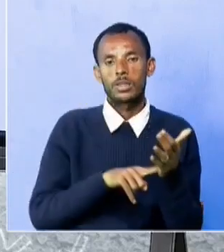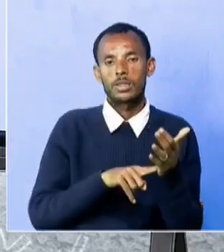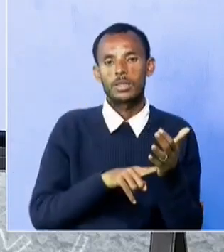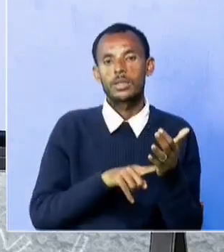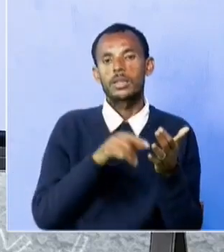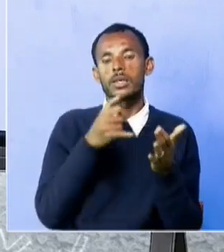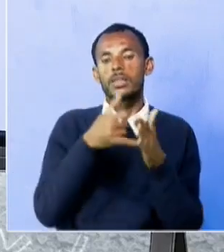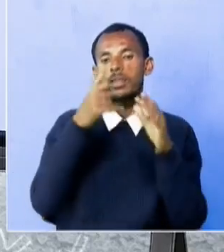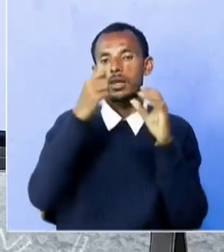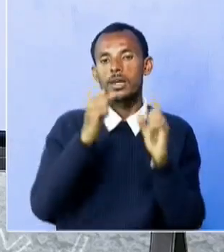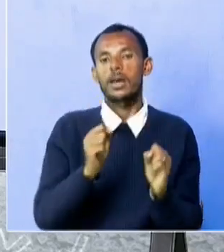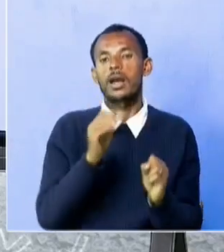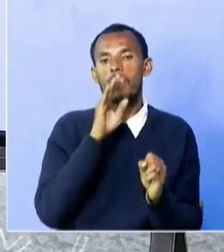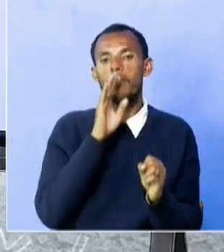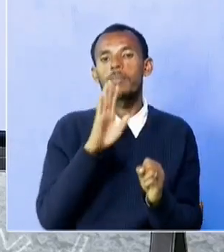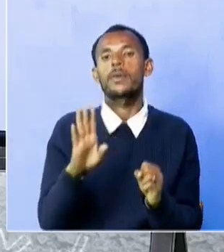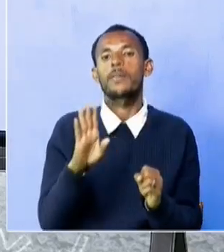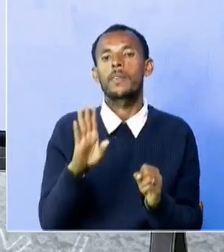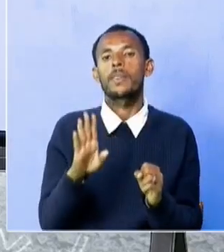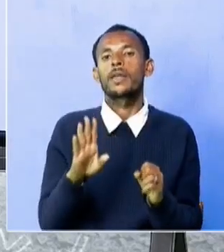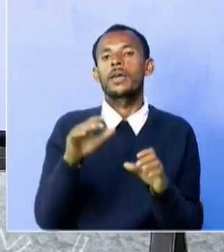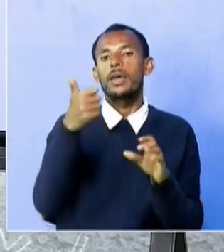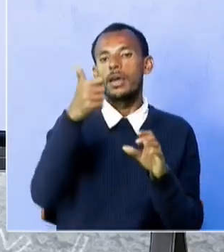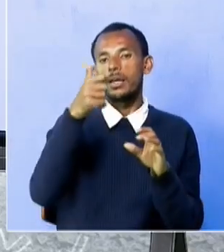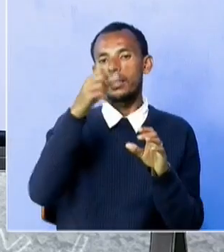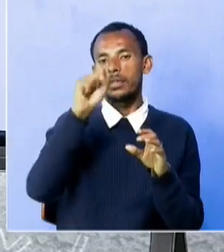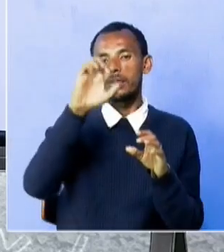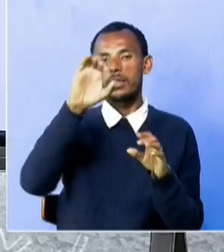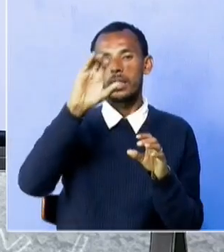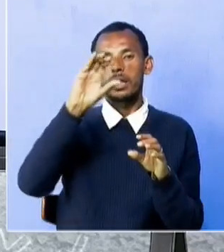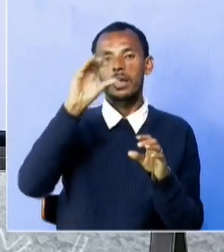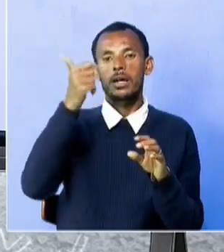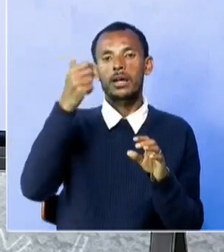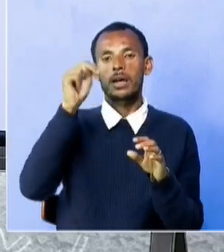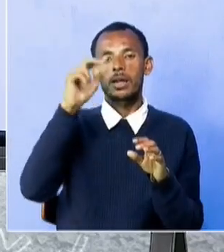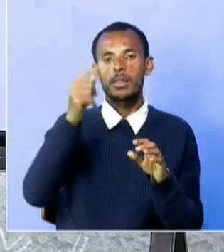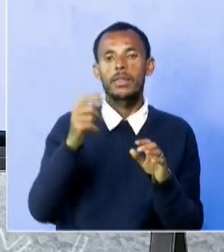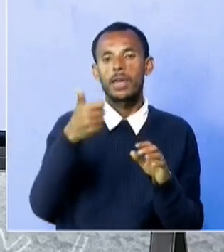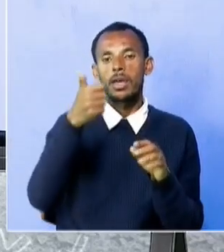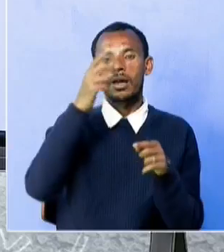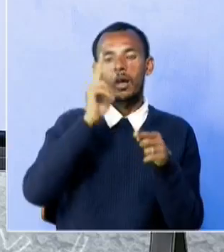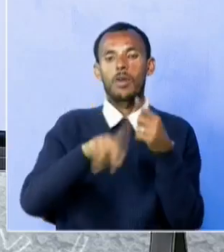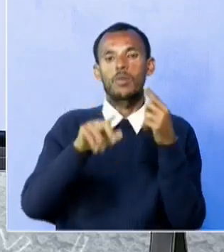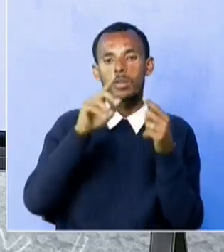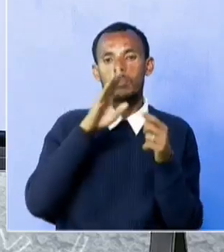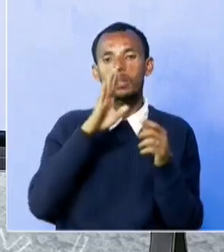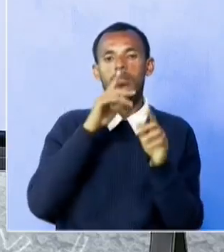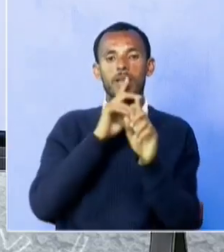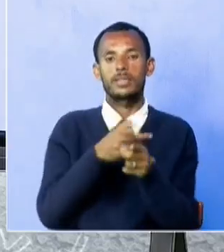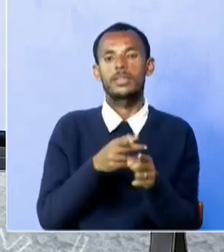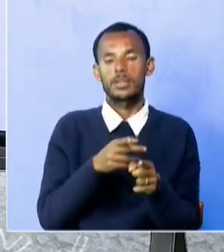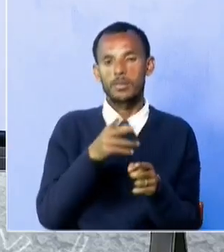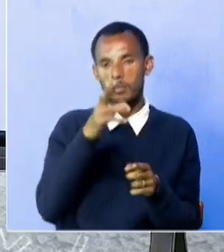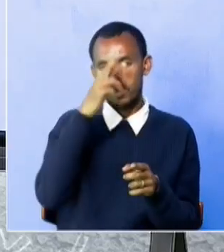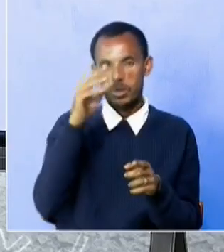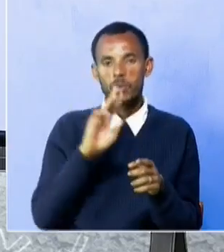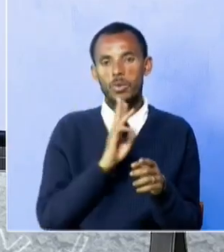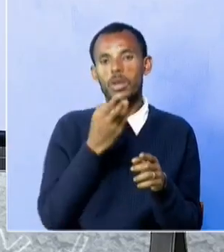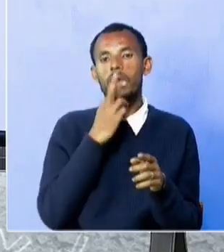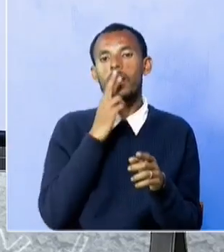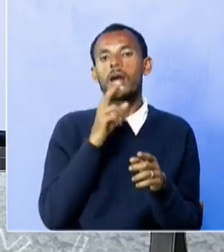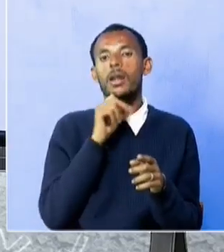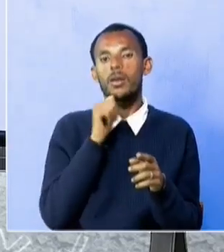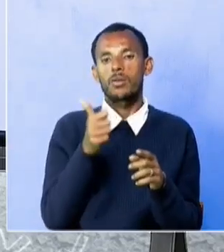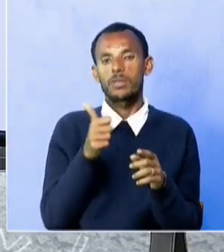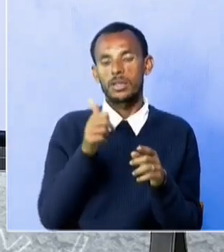can be overlapping on secant. So it contains. A cannot be the answer, because we are not